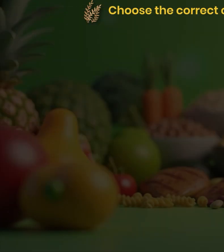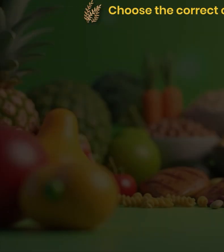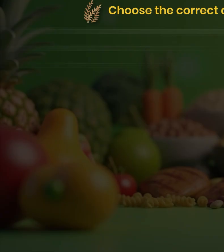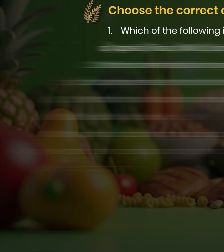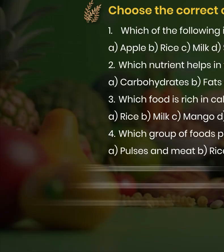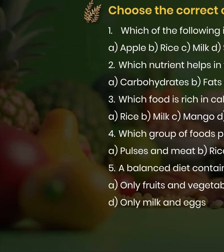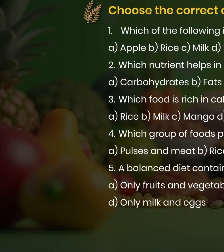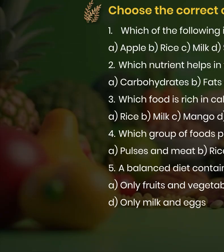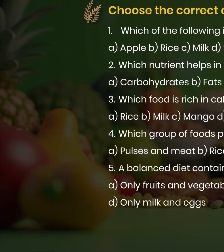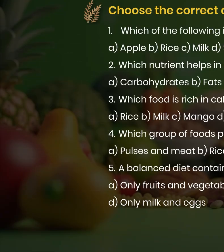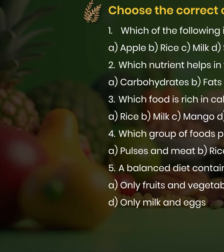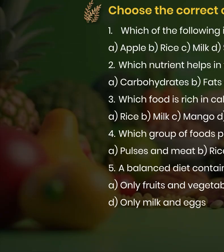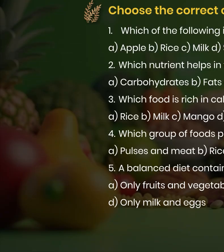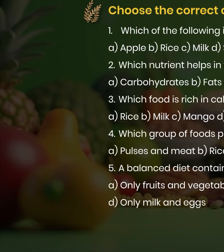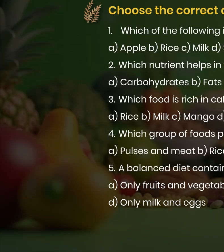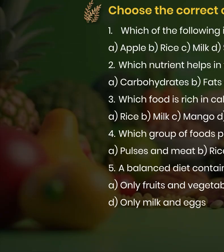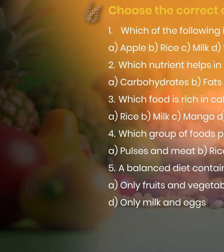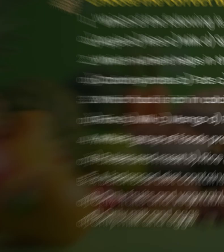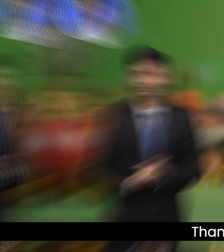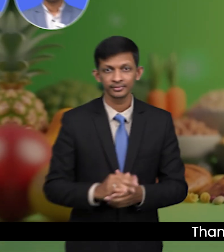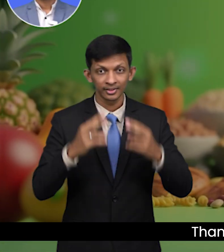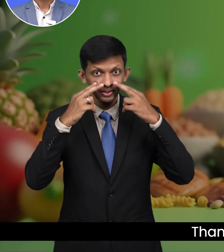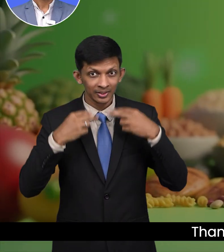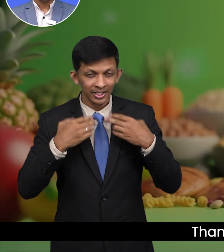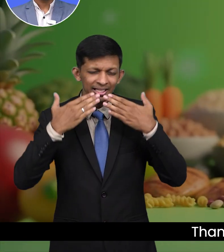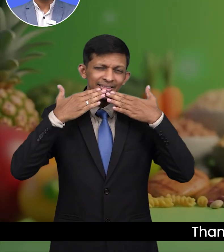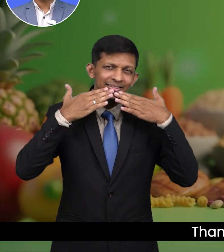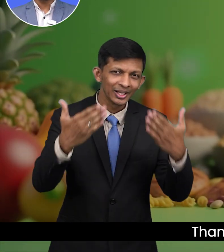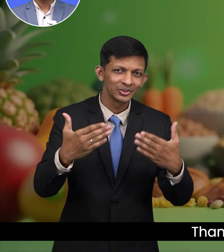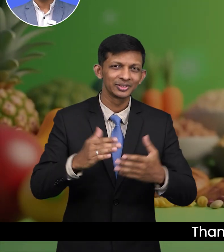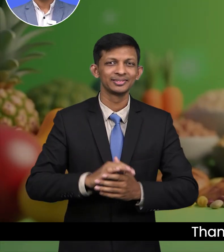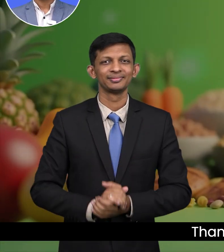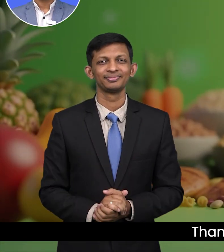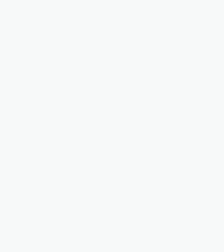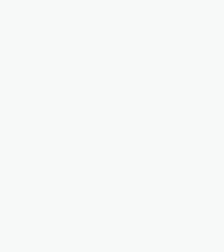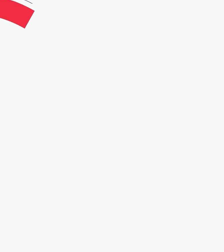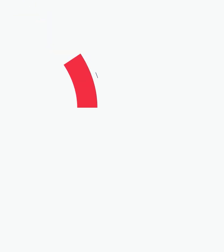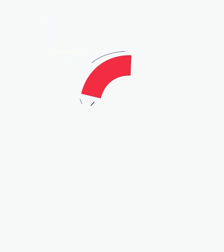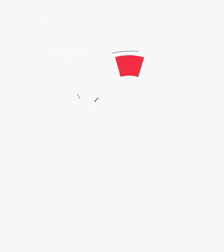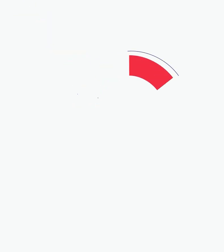Thank you for watching.